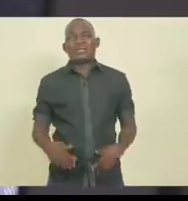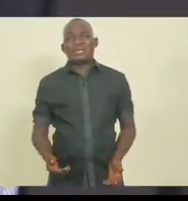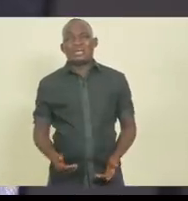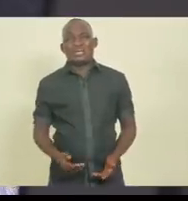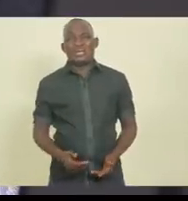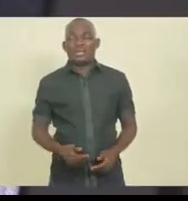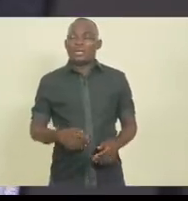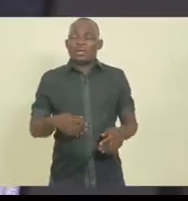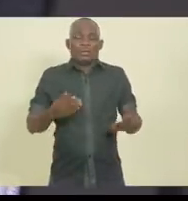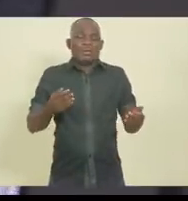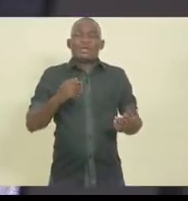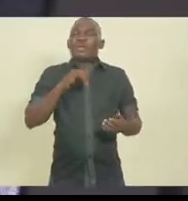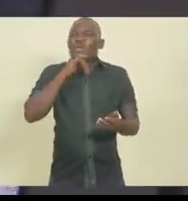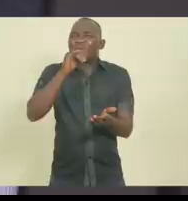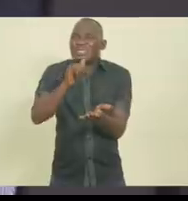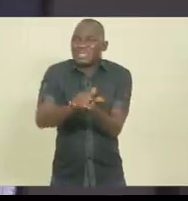Not really that.